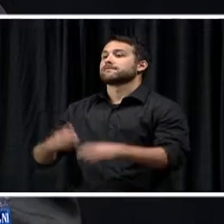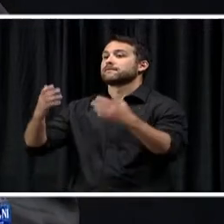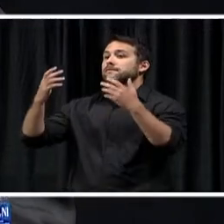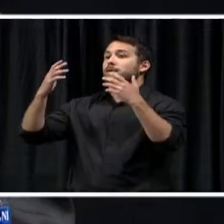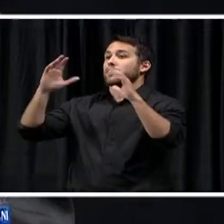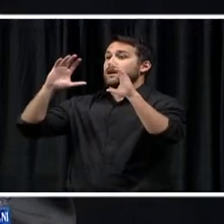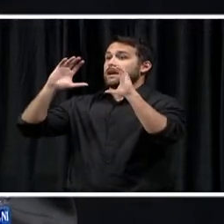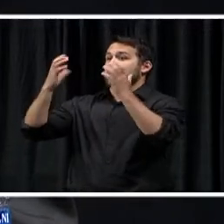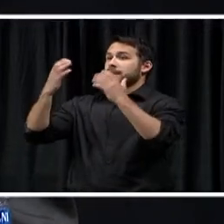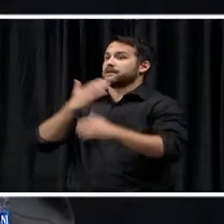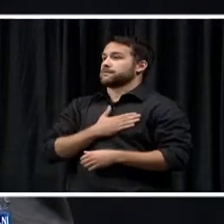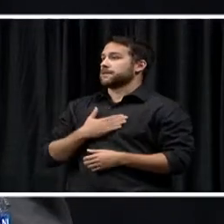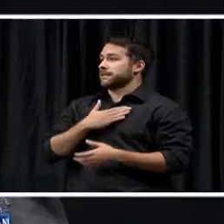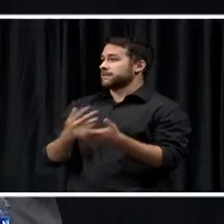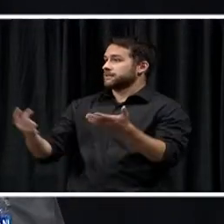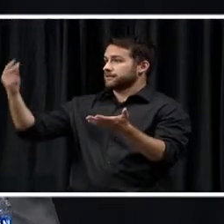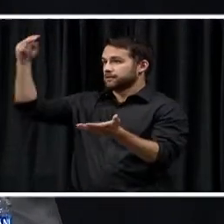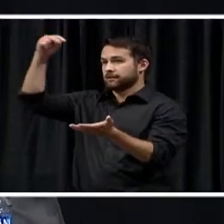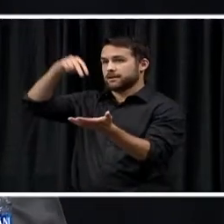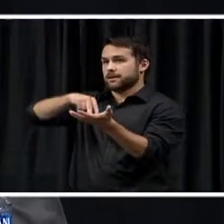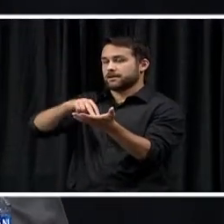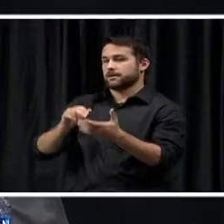Will the class please stand?